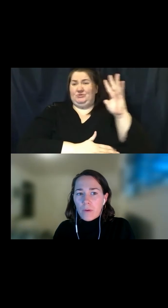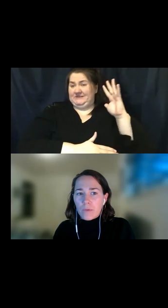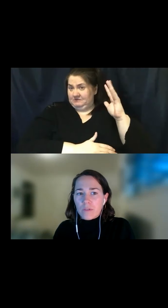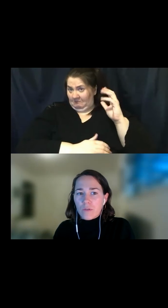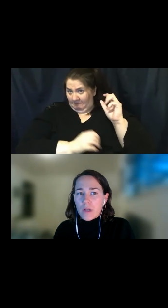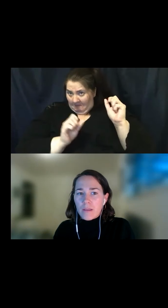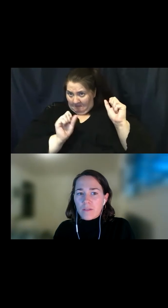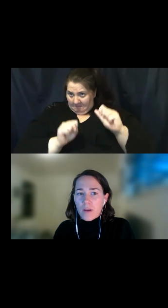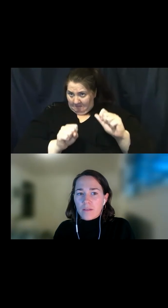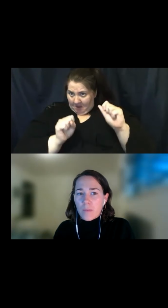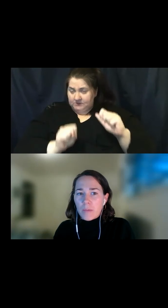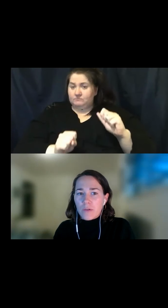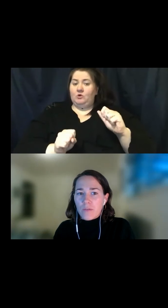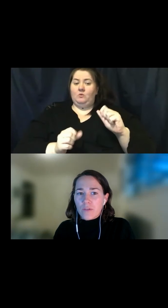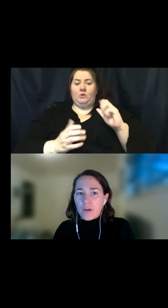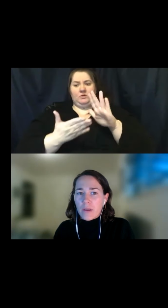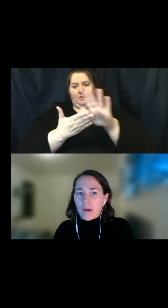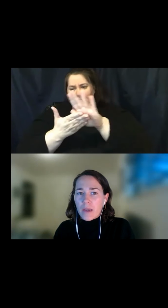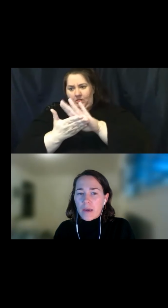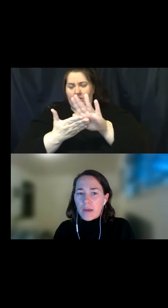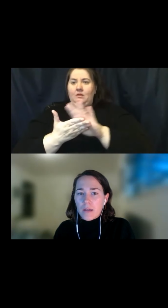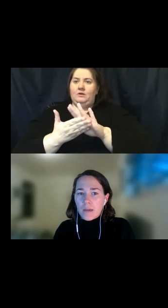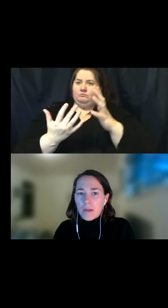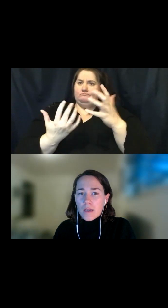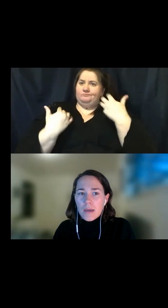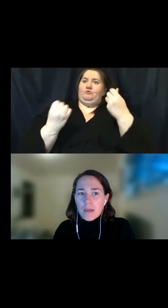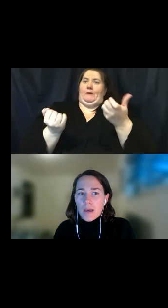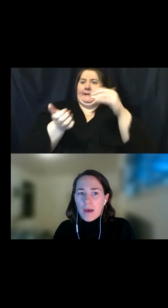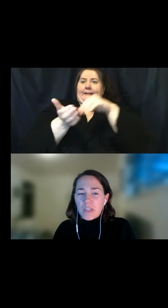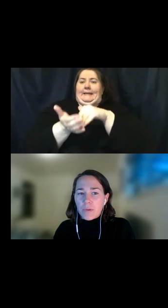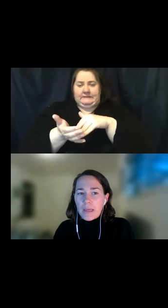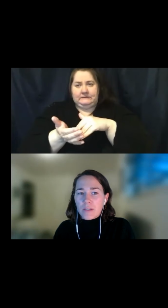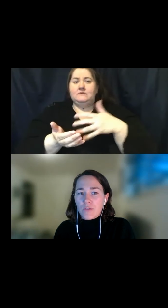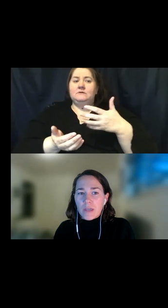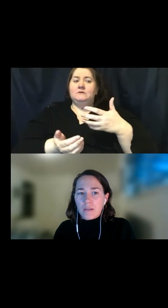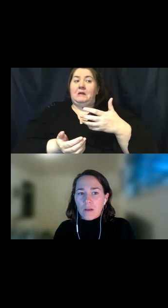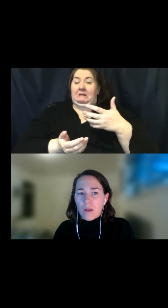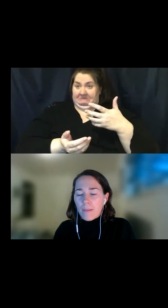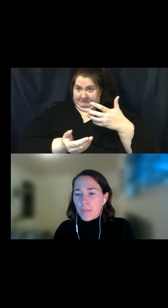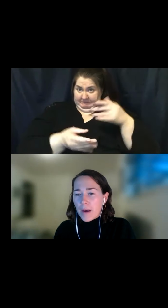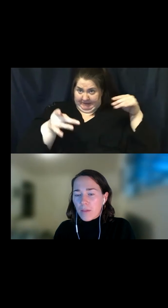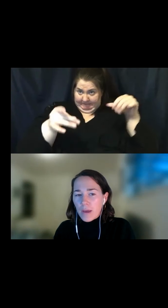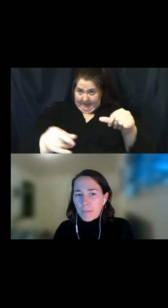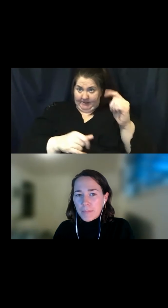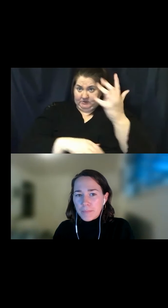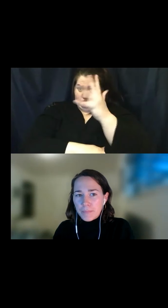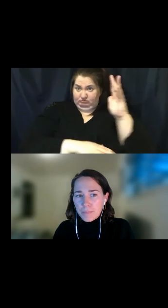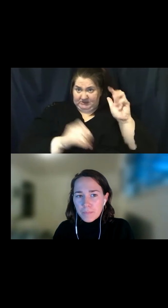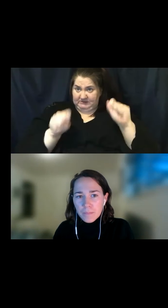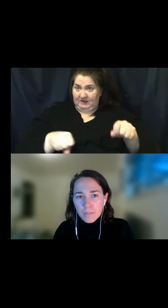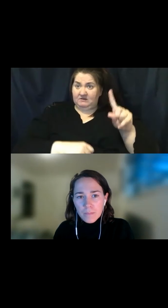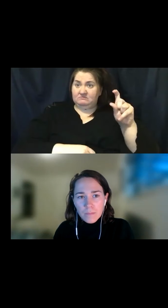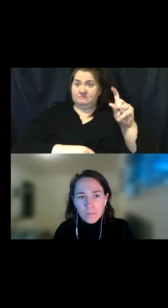possible while restoring the Sammamish River Trail area to plant trees along that pathway?